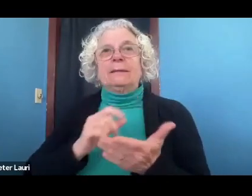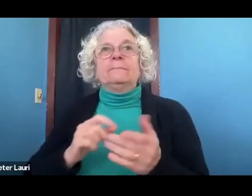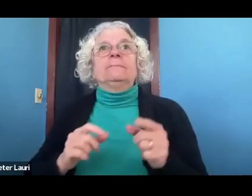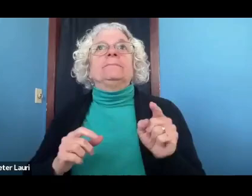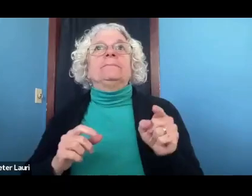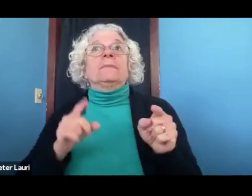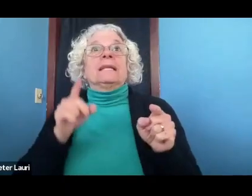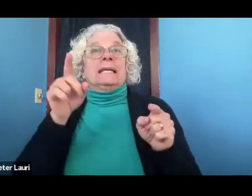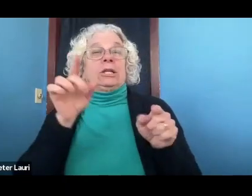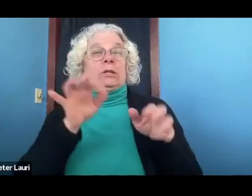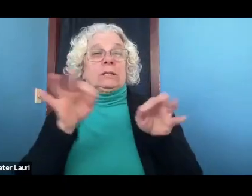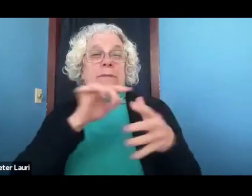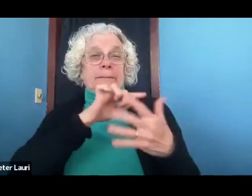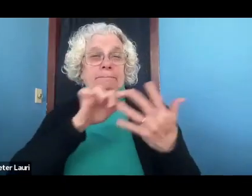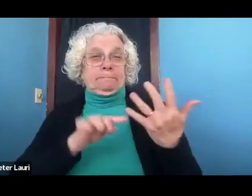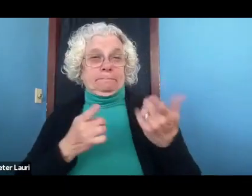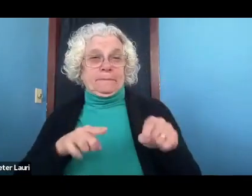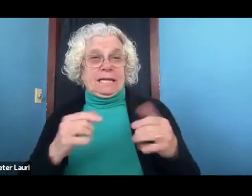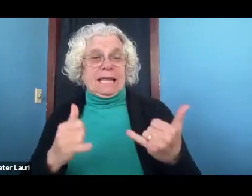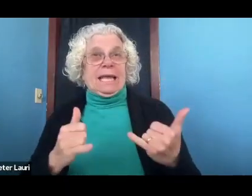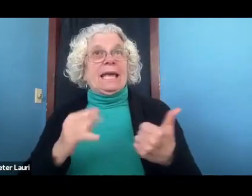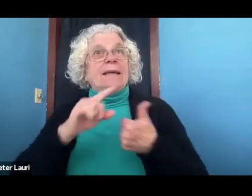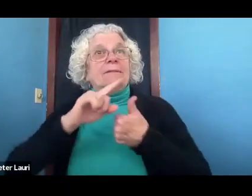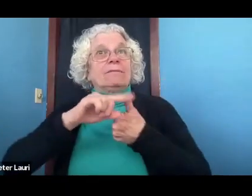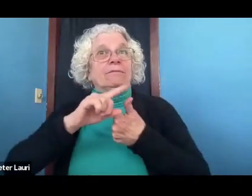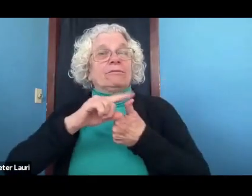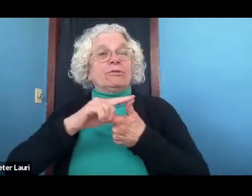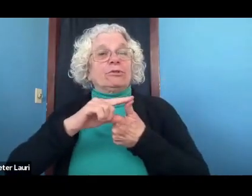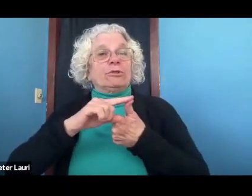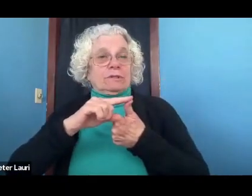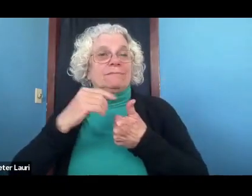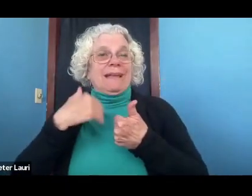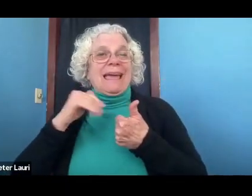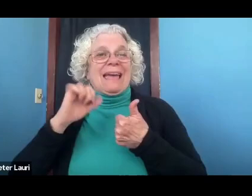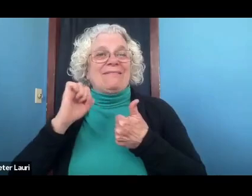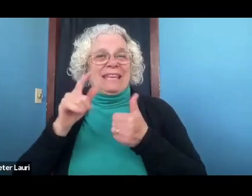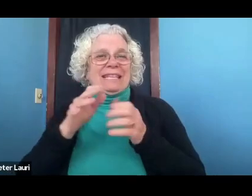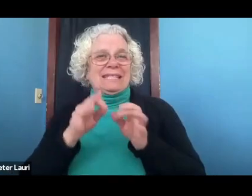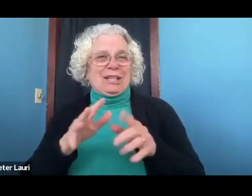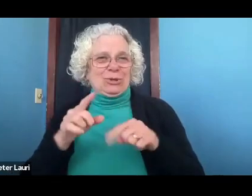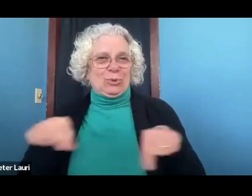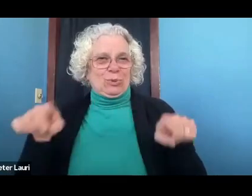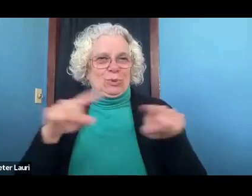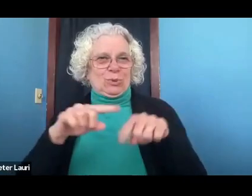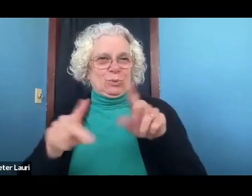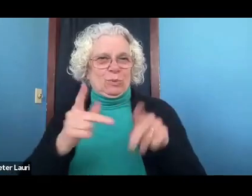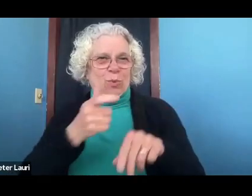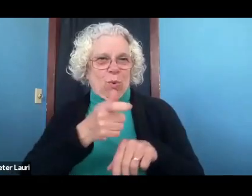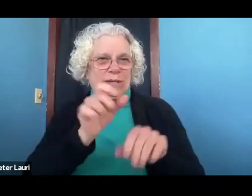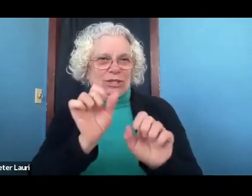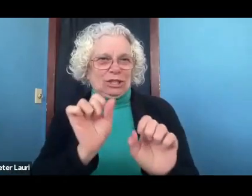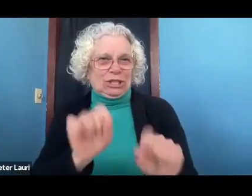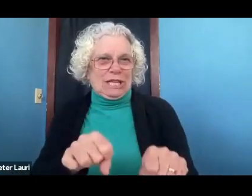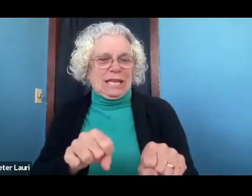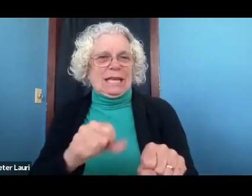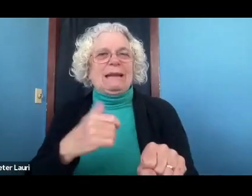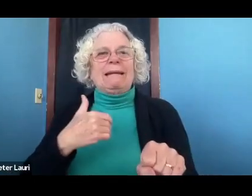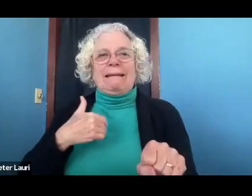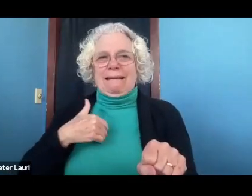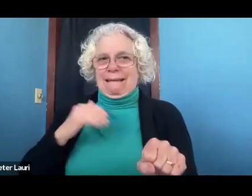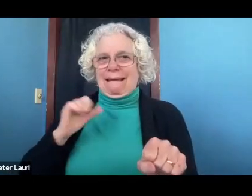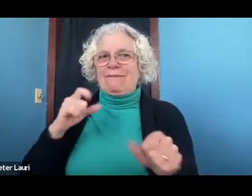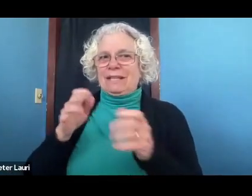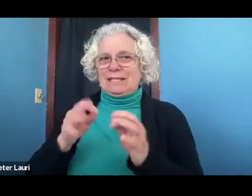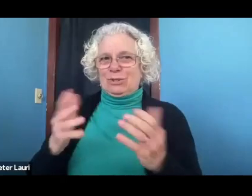items. We're excited to announce that today's webinar will be accessible to a wider audience. We have arranged for American Sign